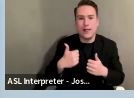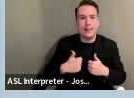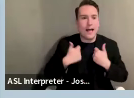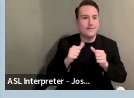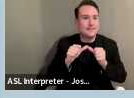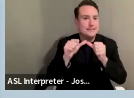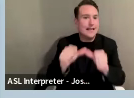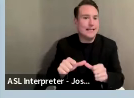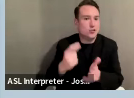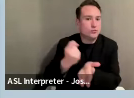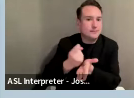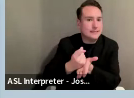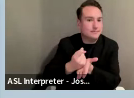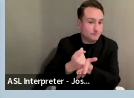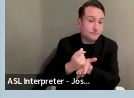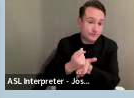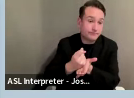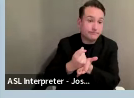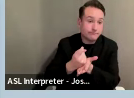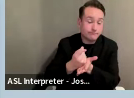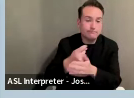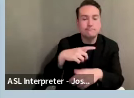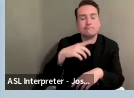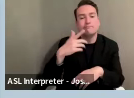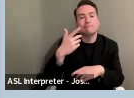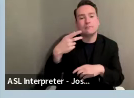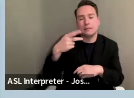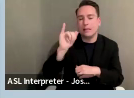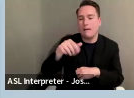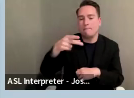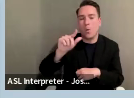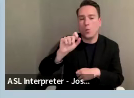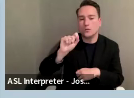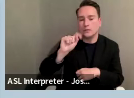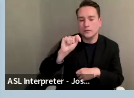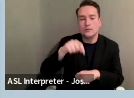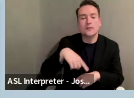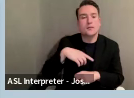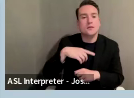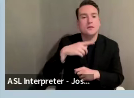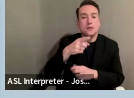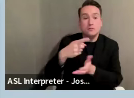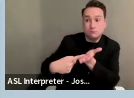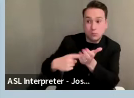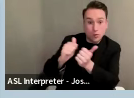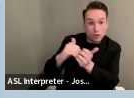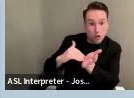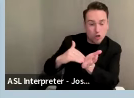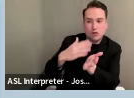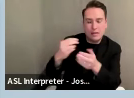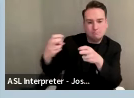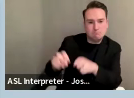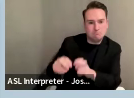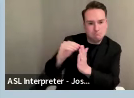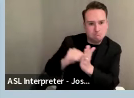can complete, typically after talking with your doctor and even completing it with your doctor.